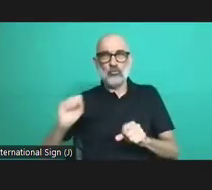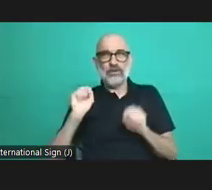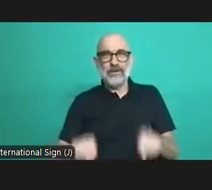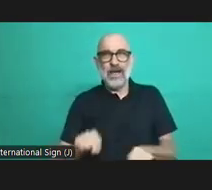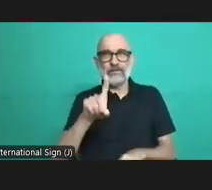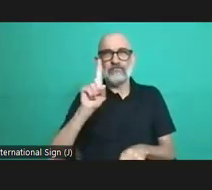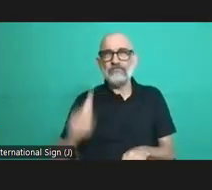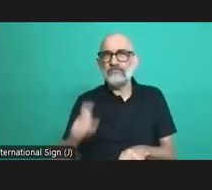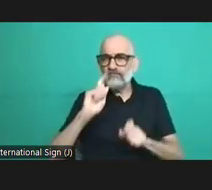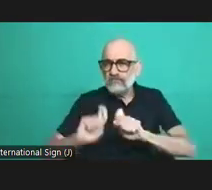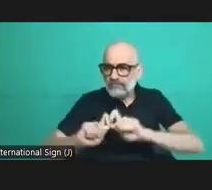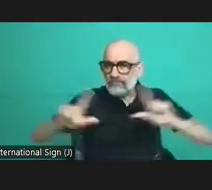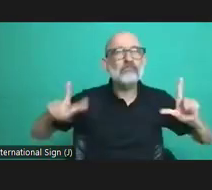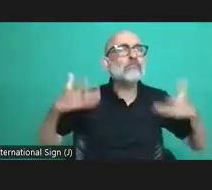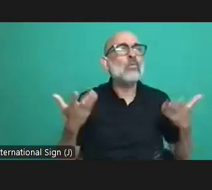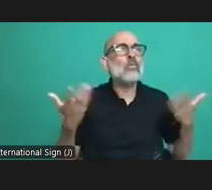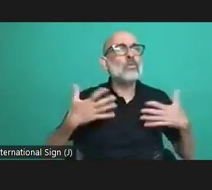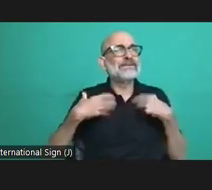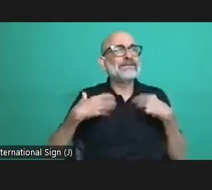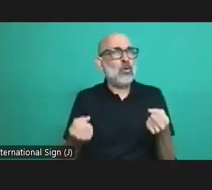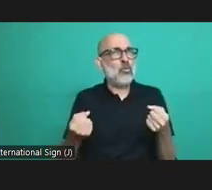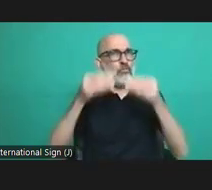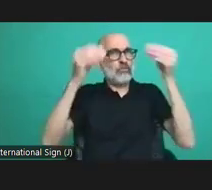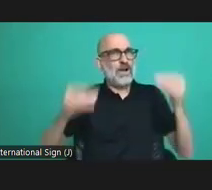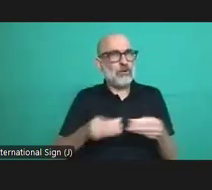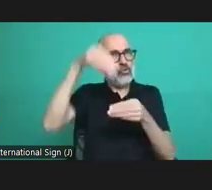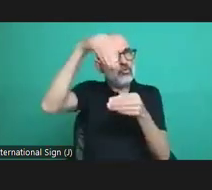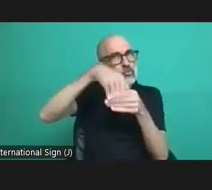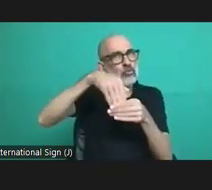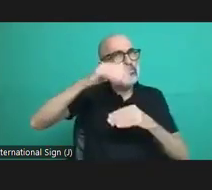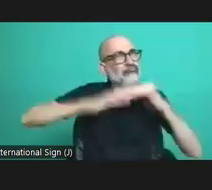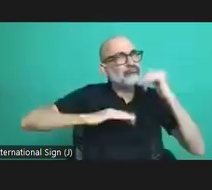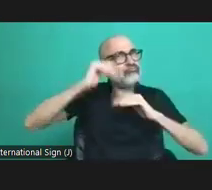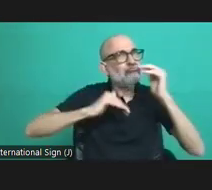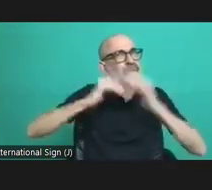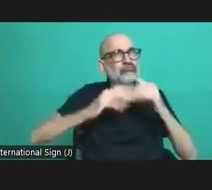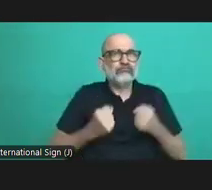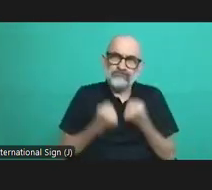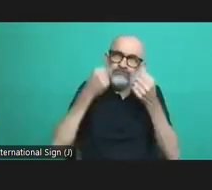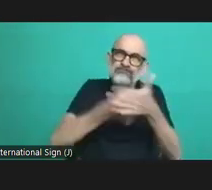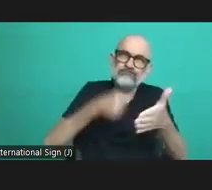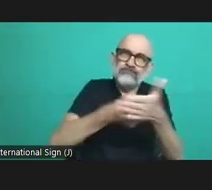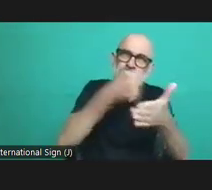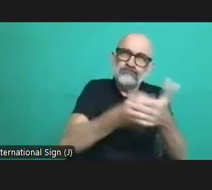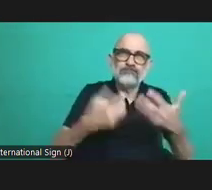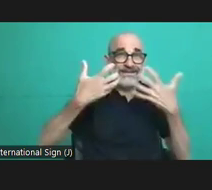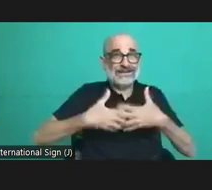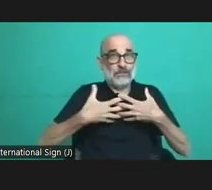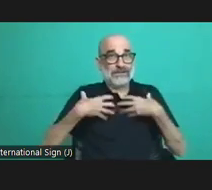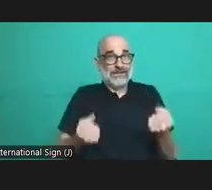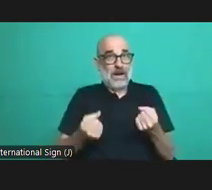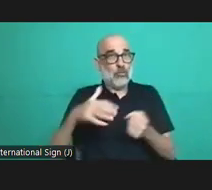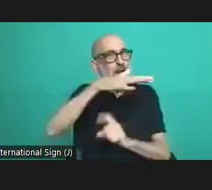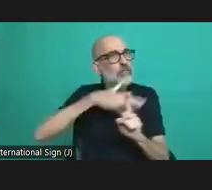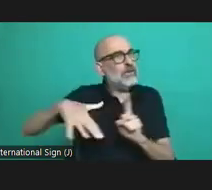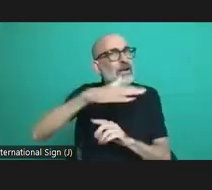post-pandemic recovery to sustain and protect public health gains that was adopted by all PAHO member states in